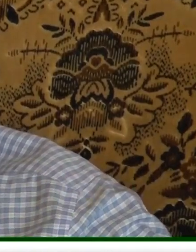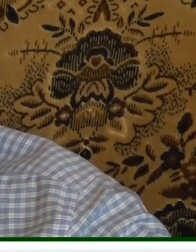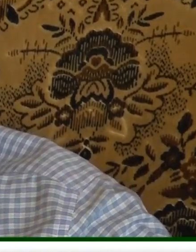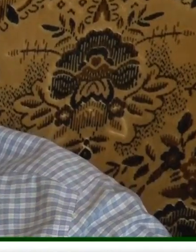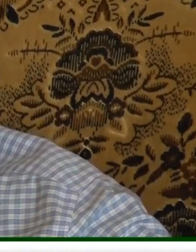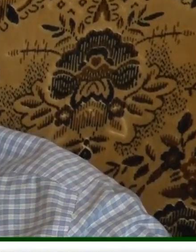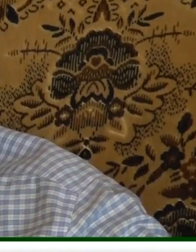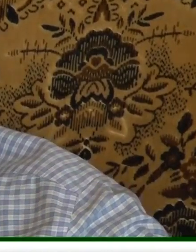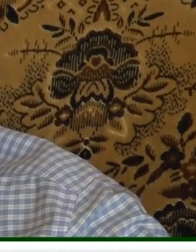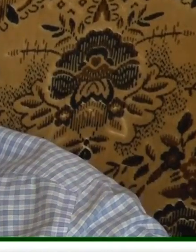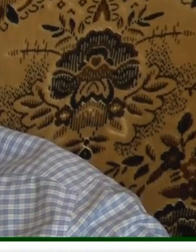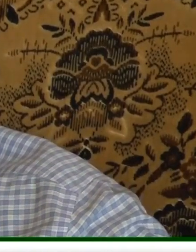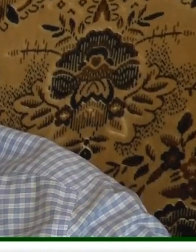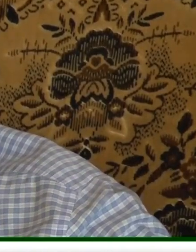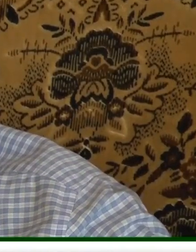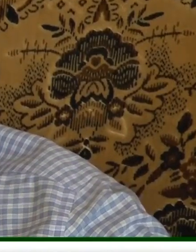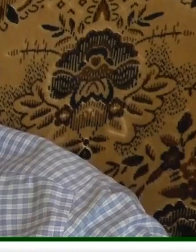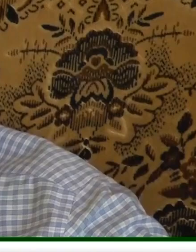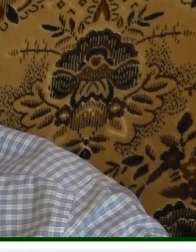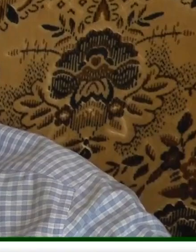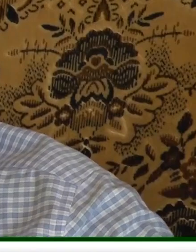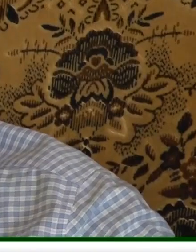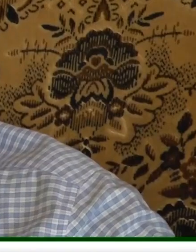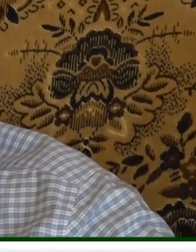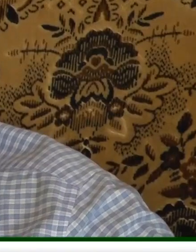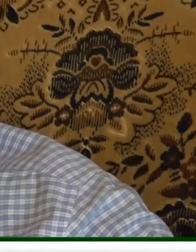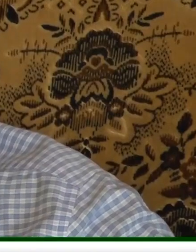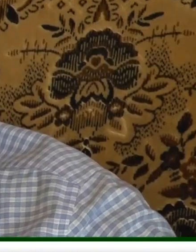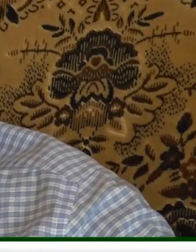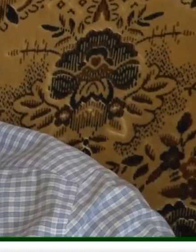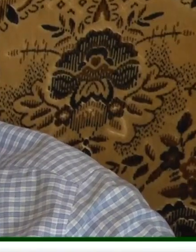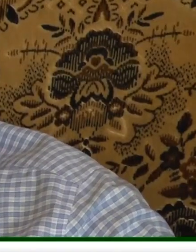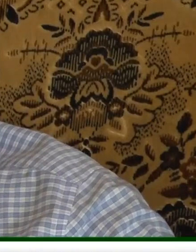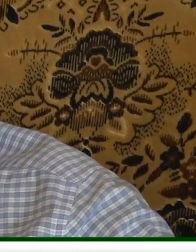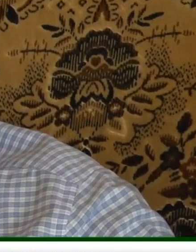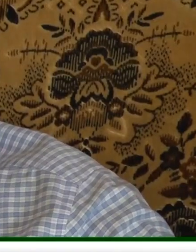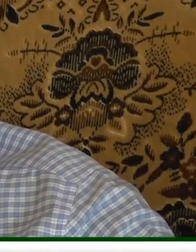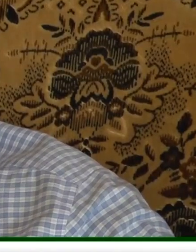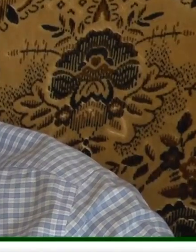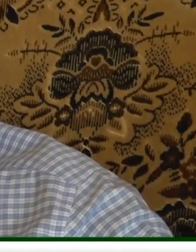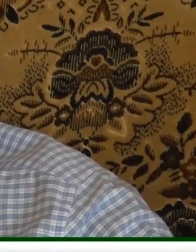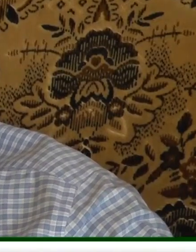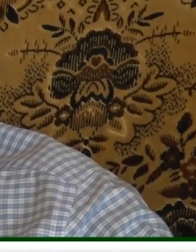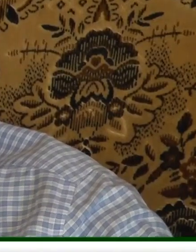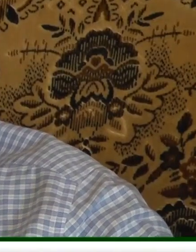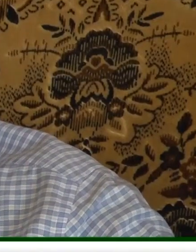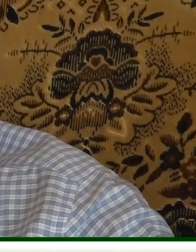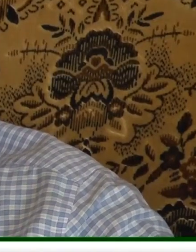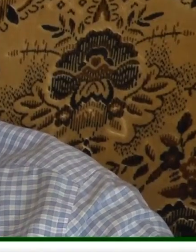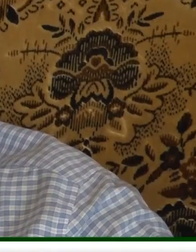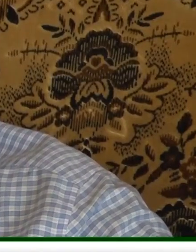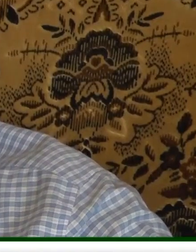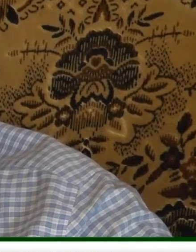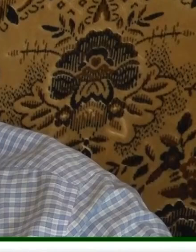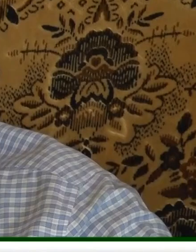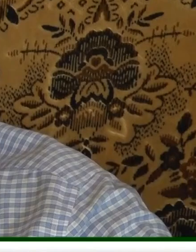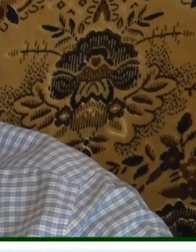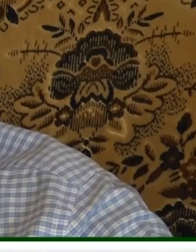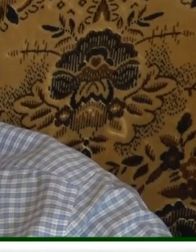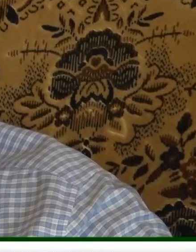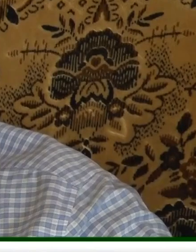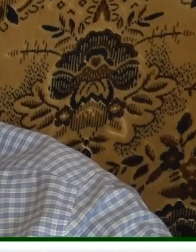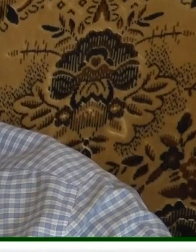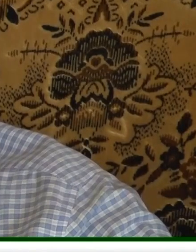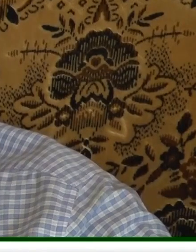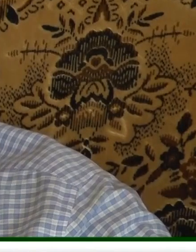are in the schools and in the communities. And hence, next year, Barbados will